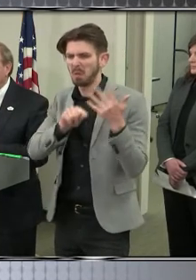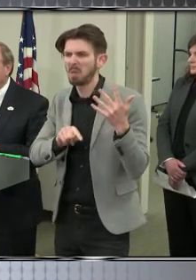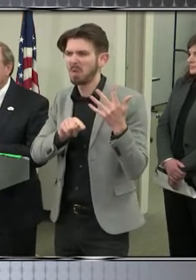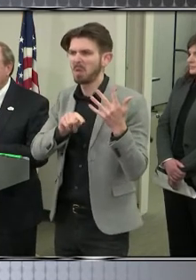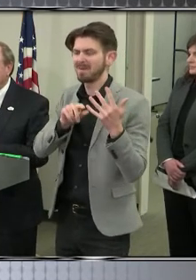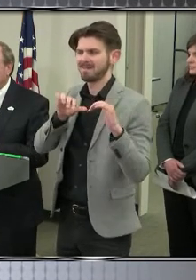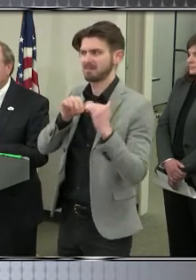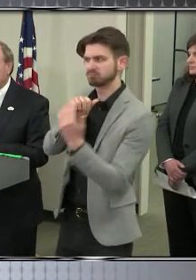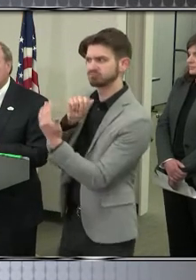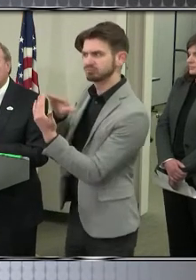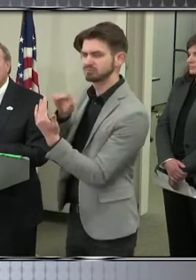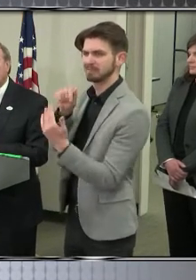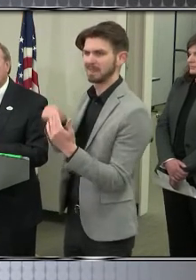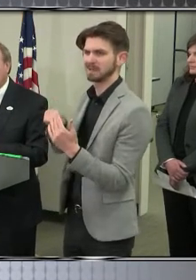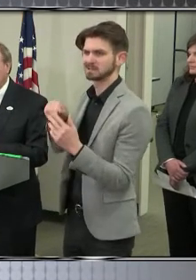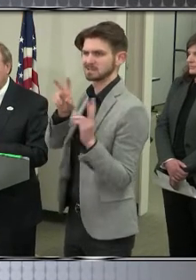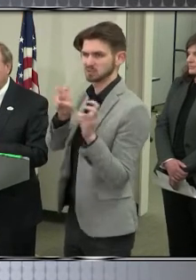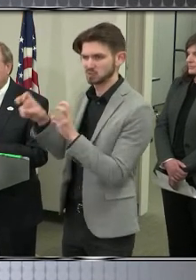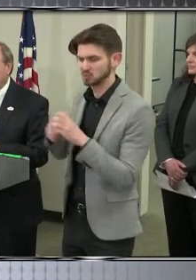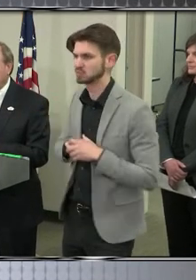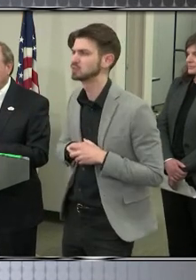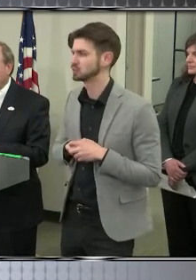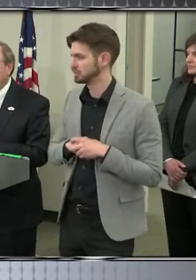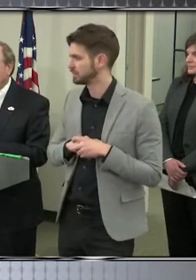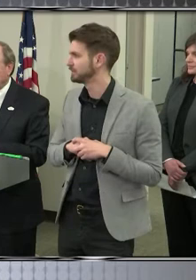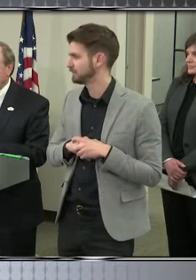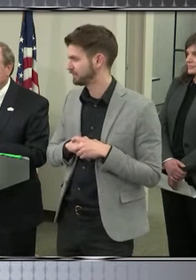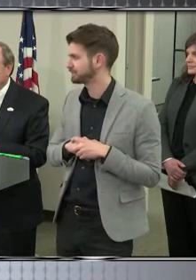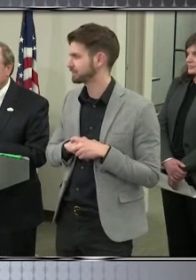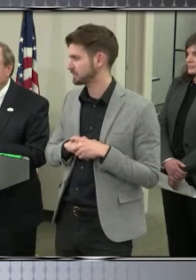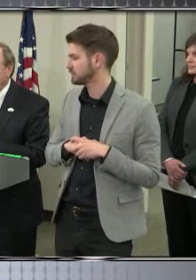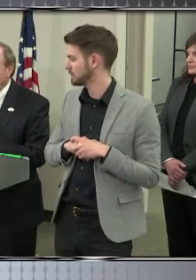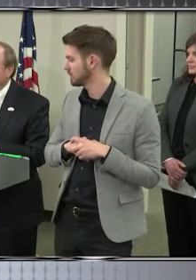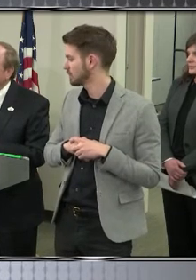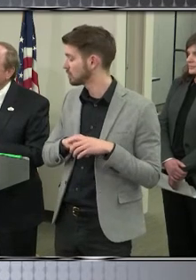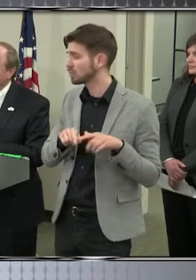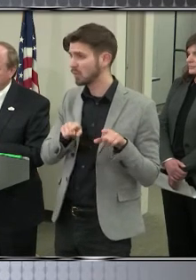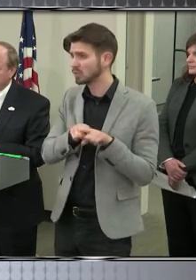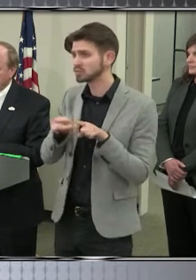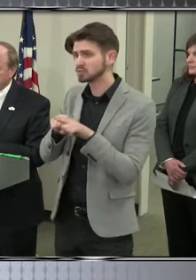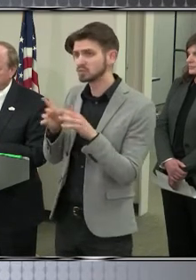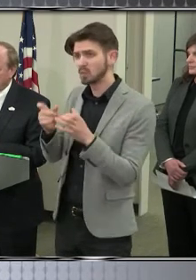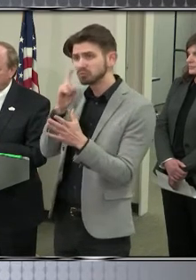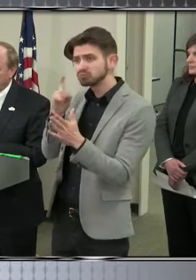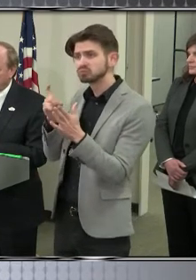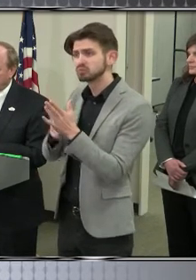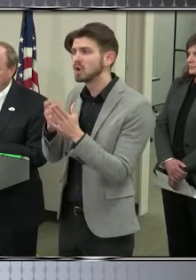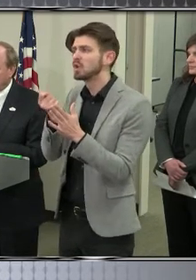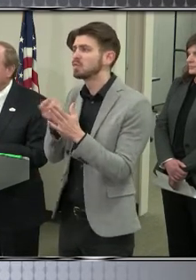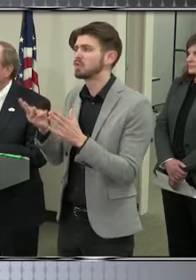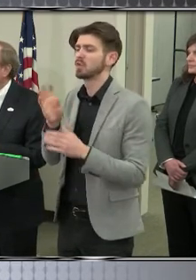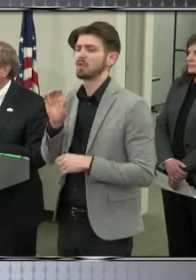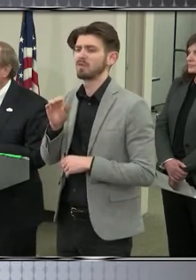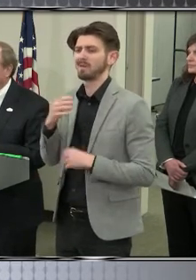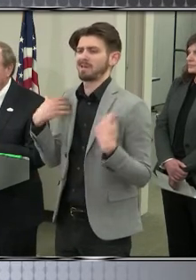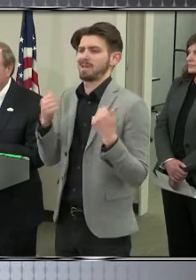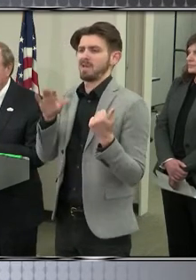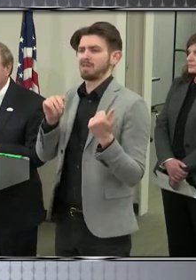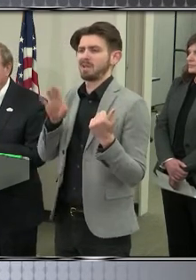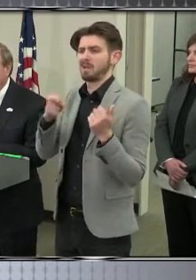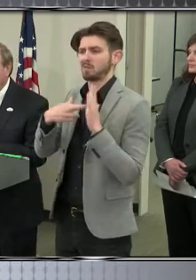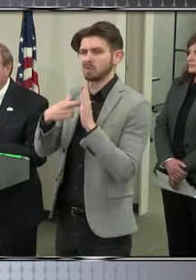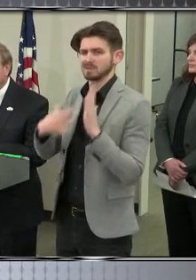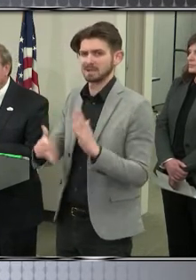the utmost confidence in our public health and healthcare systems. And I'd like to recognize a few of our healthcare representatives here